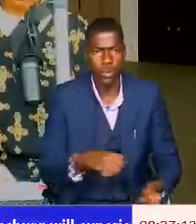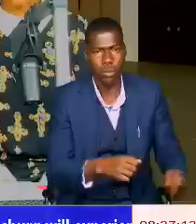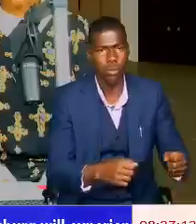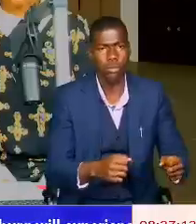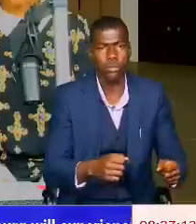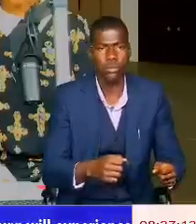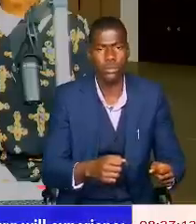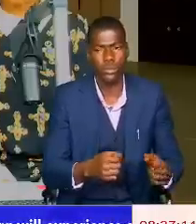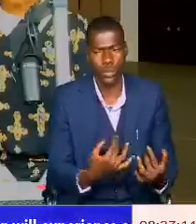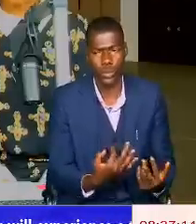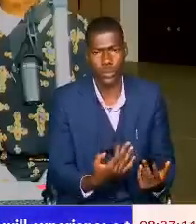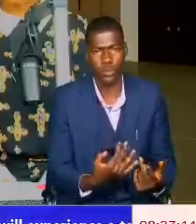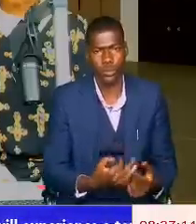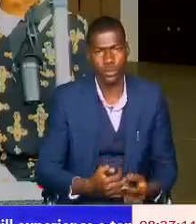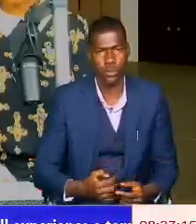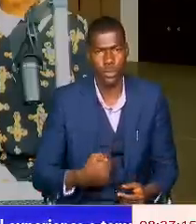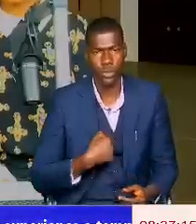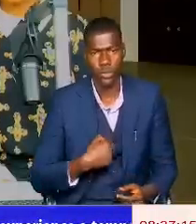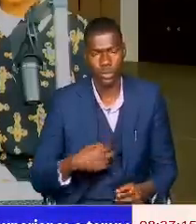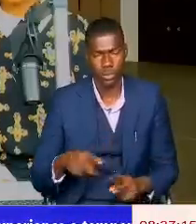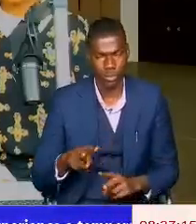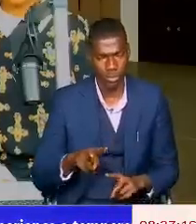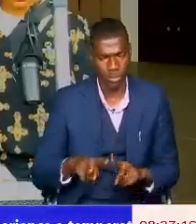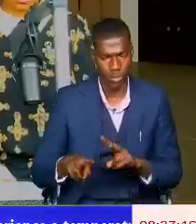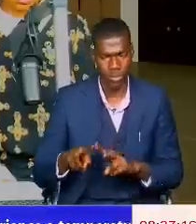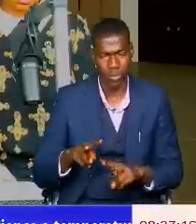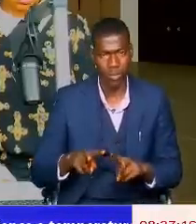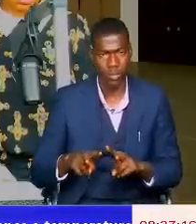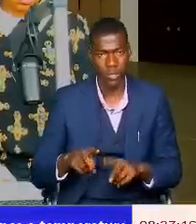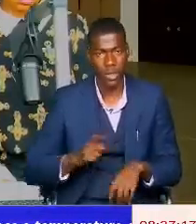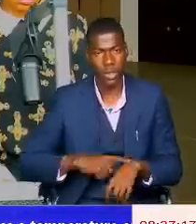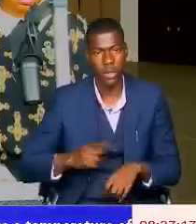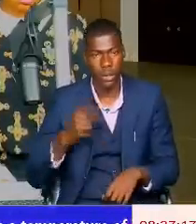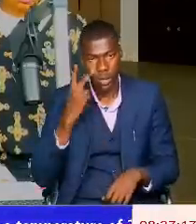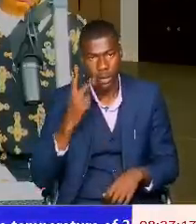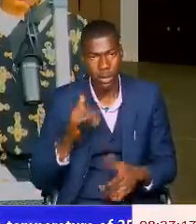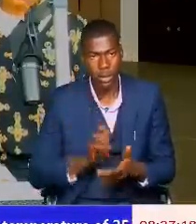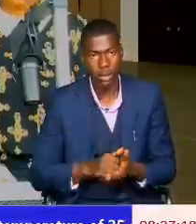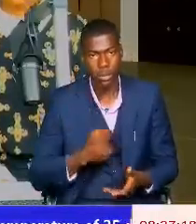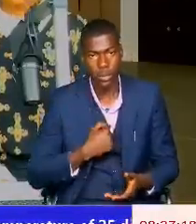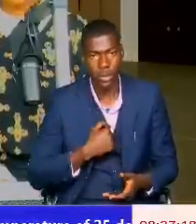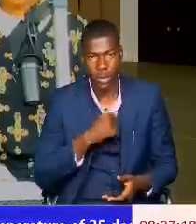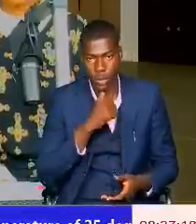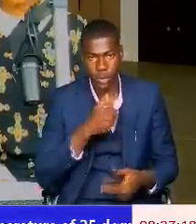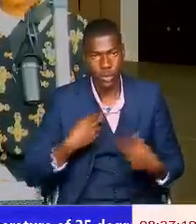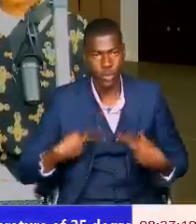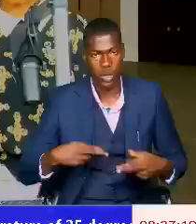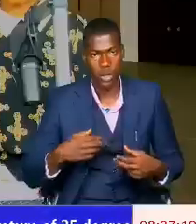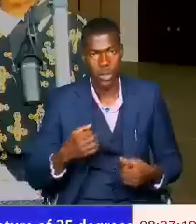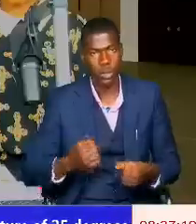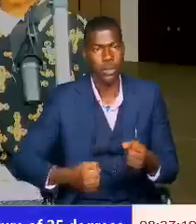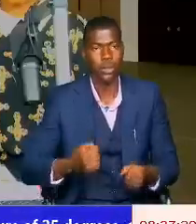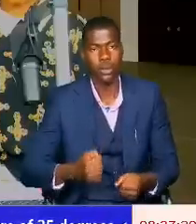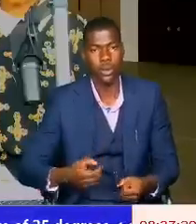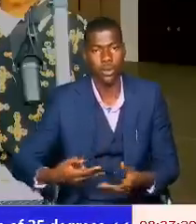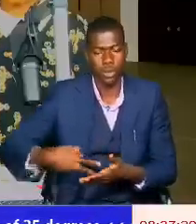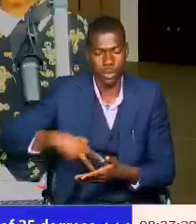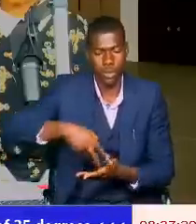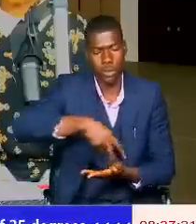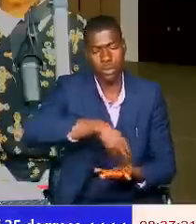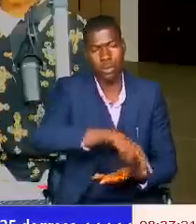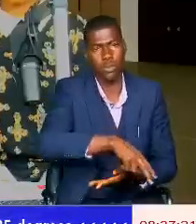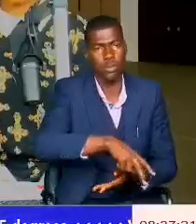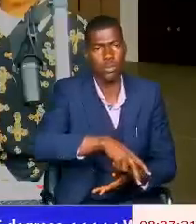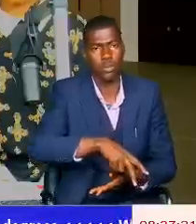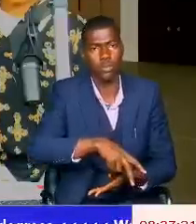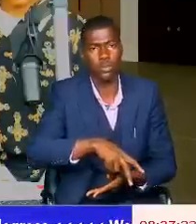dark. I watch them first, watch them. When he see, say, I know they're ready to move, he come down.